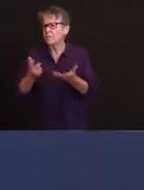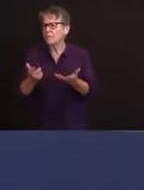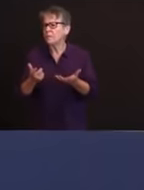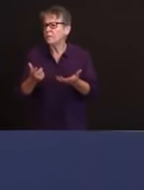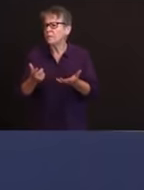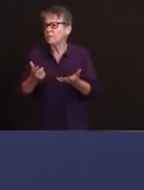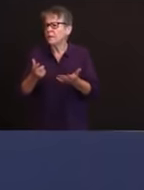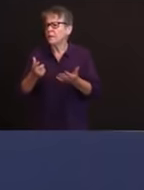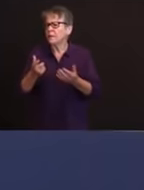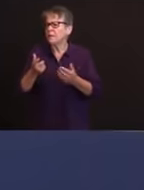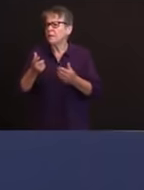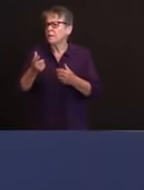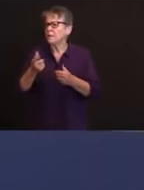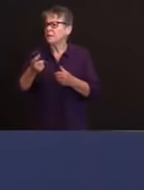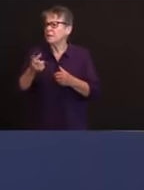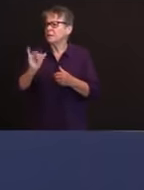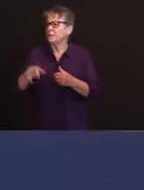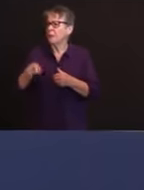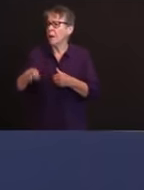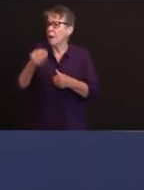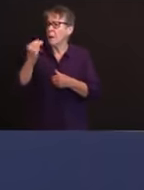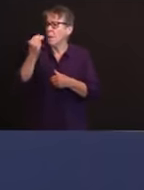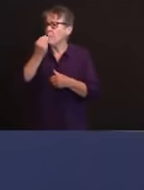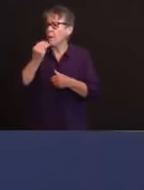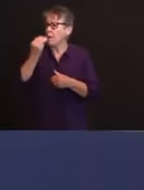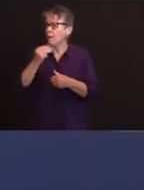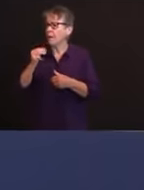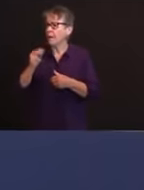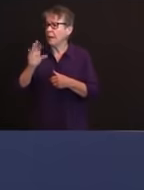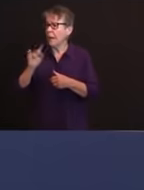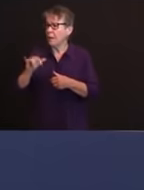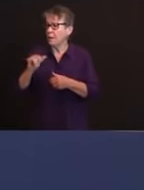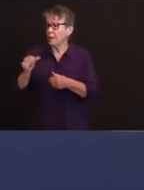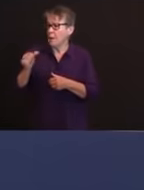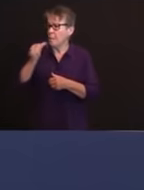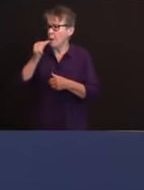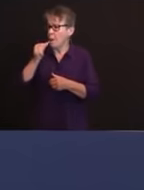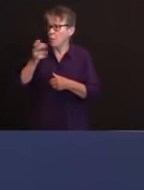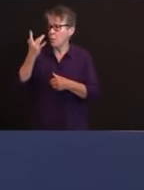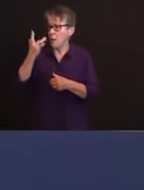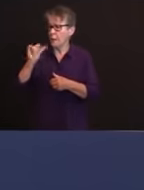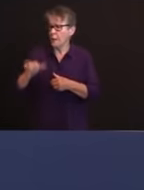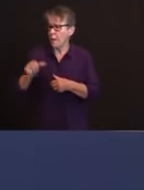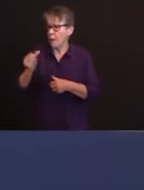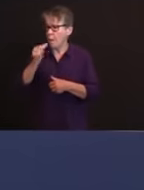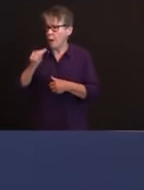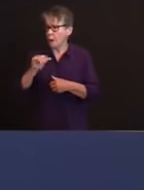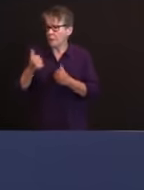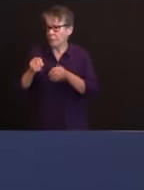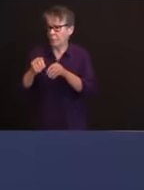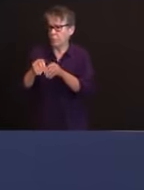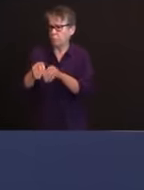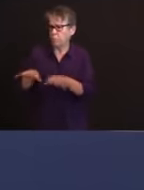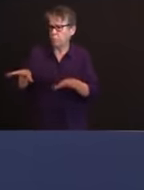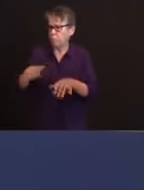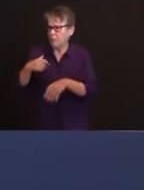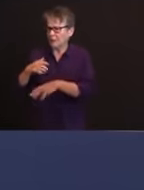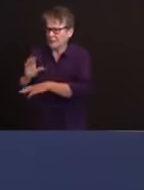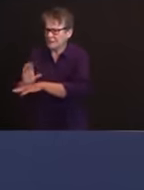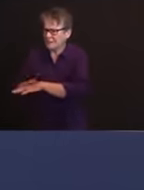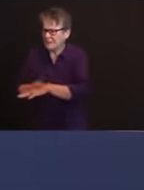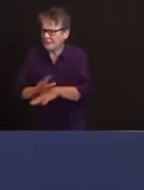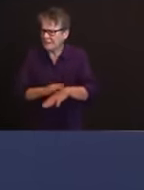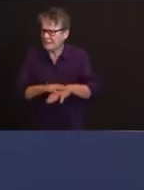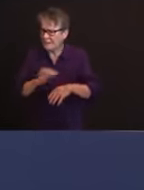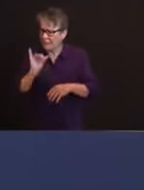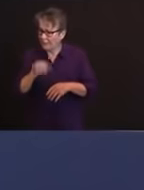grill, due to multiple cases linked to the establishment. And then we went on to identify anyone who visited Leggett's Sandbar, located